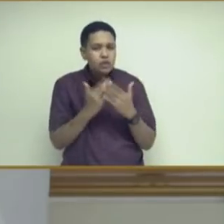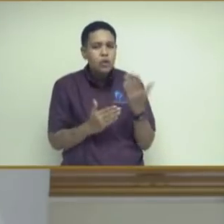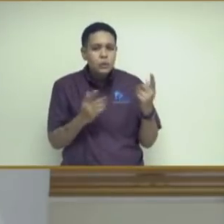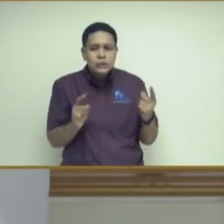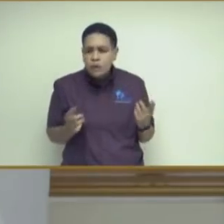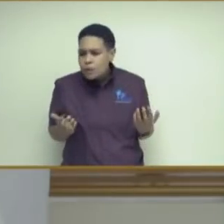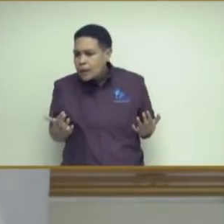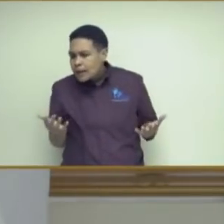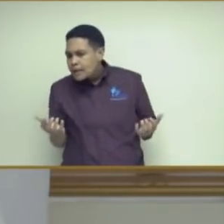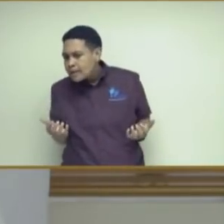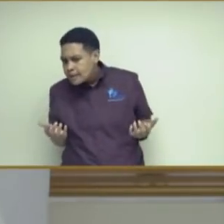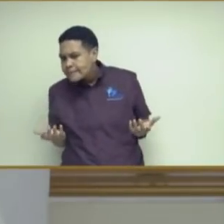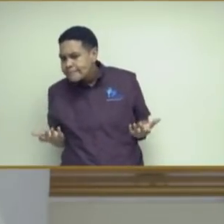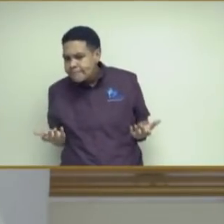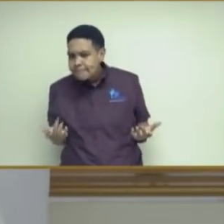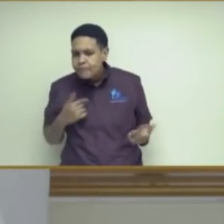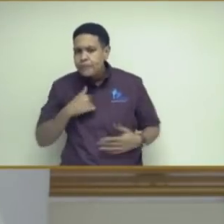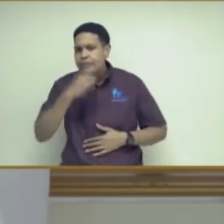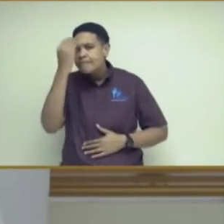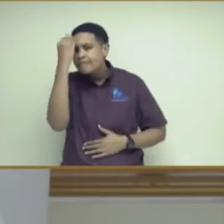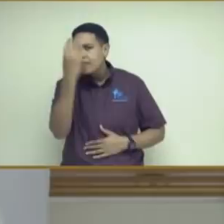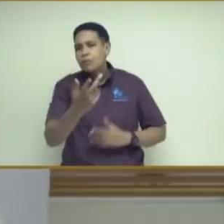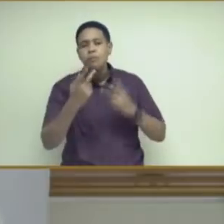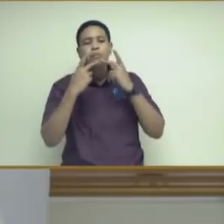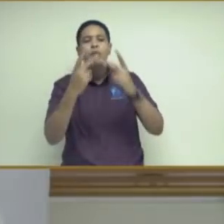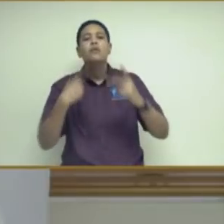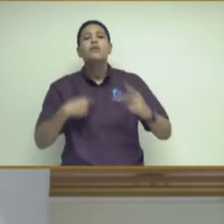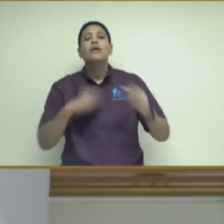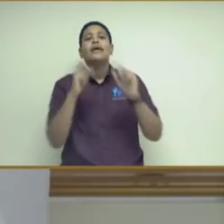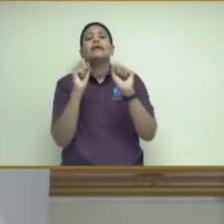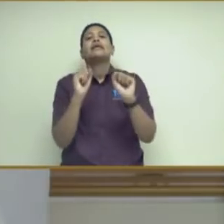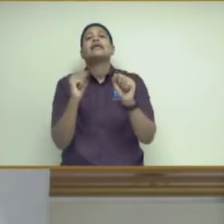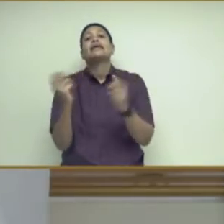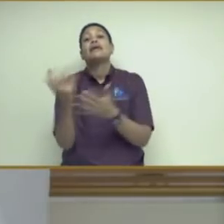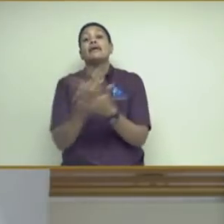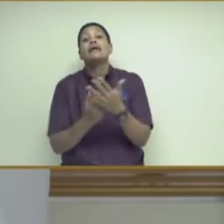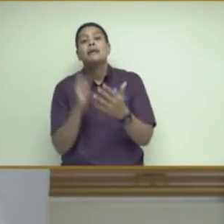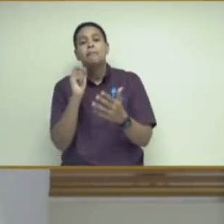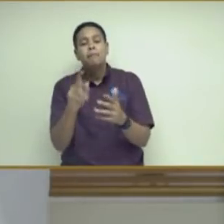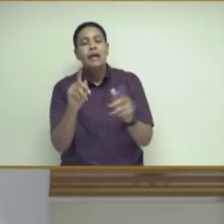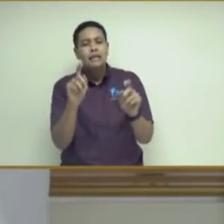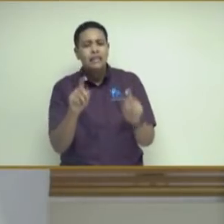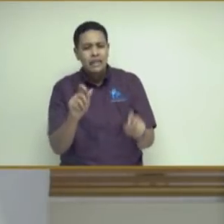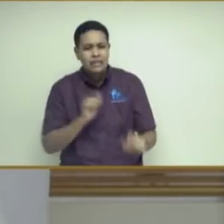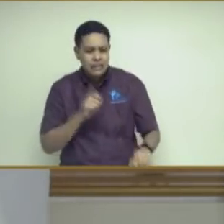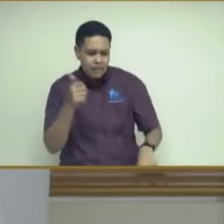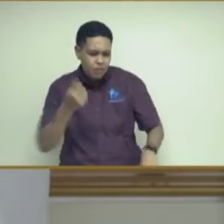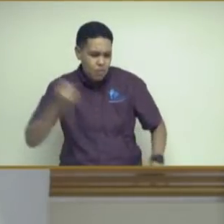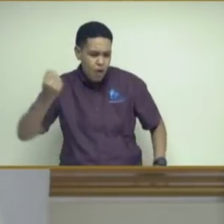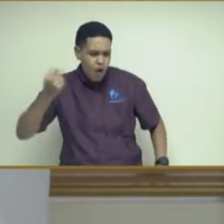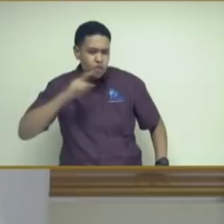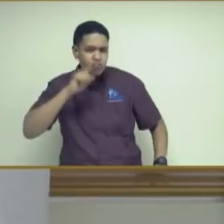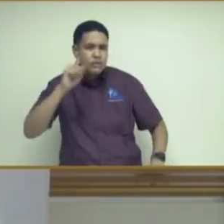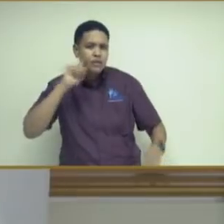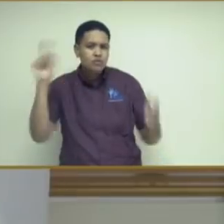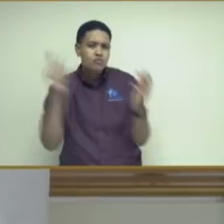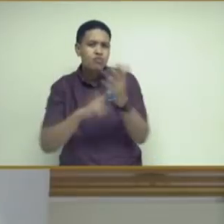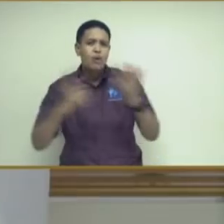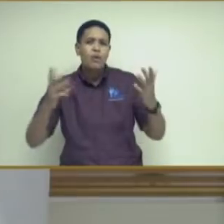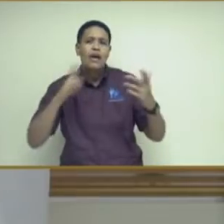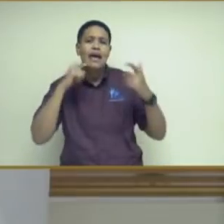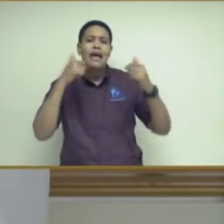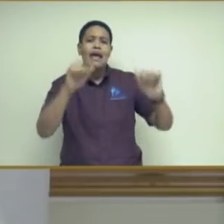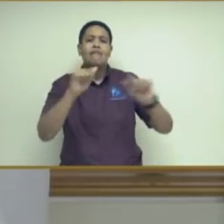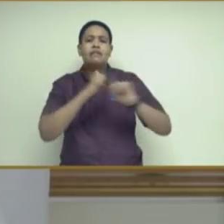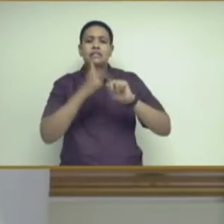So we will inform the public as we get back those tests. I want to just pause to really recognize the efforts